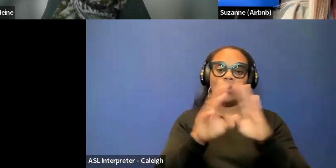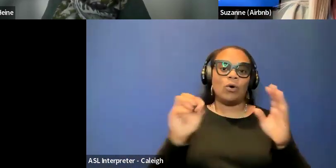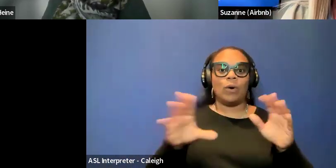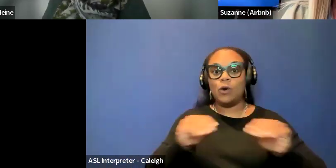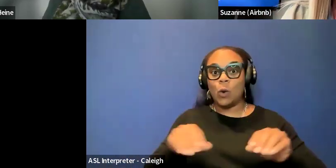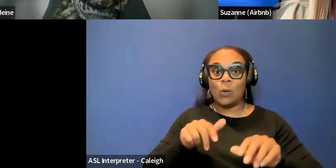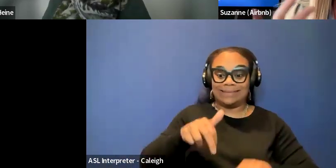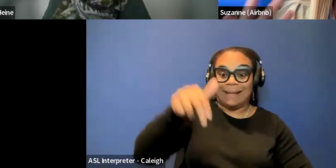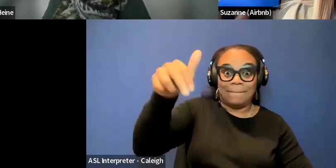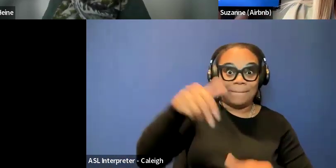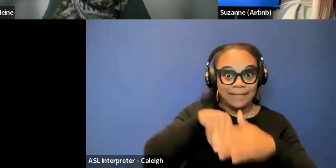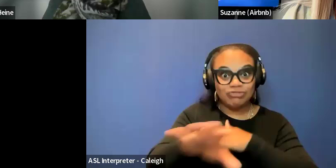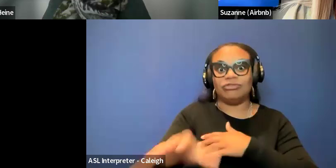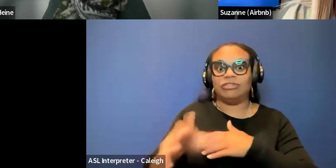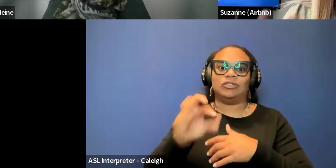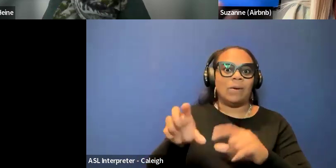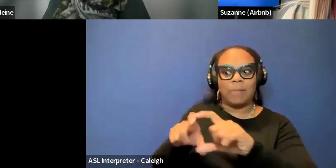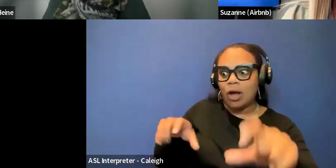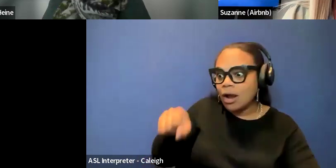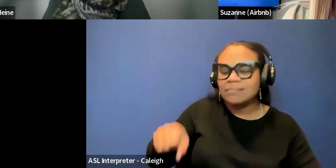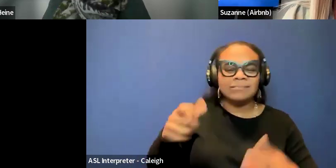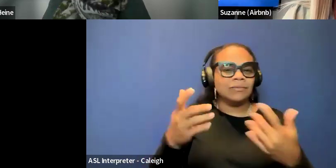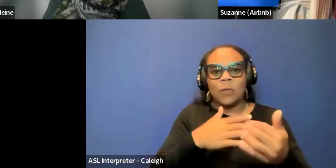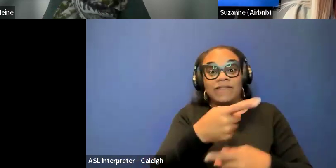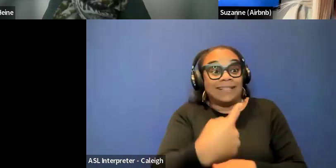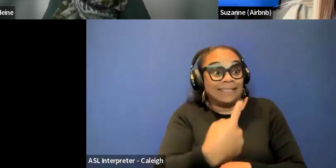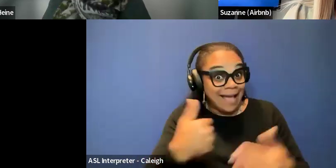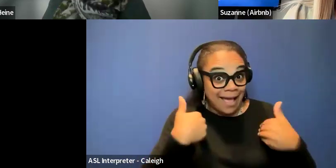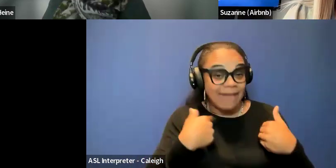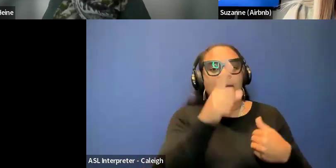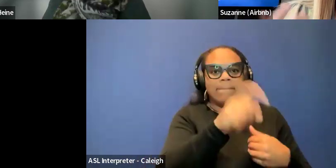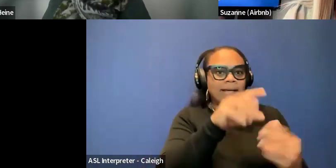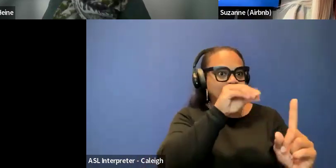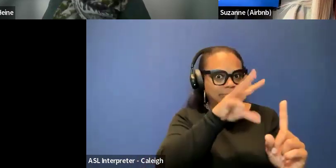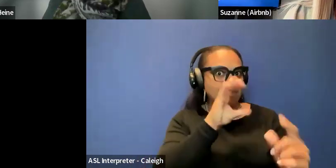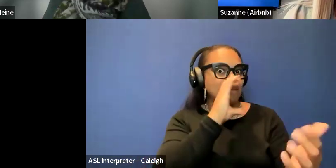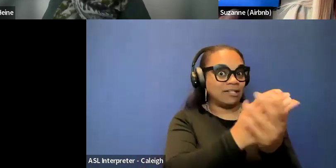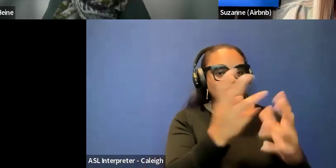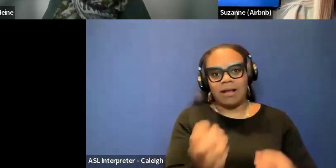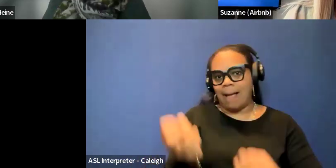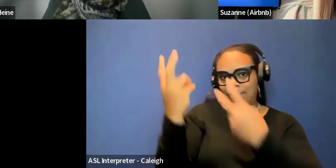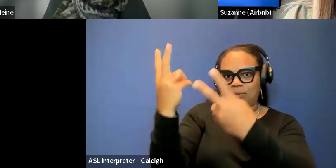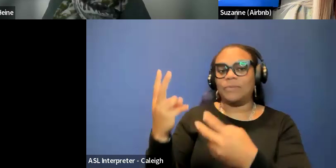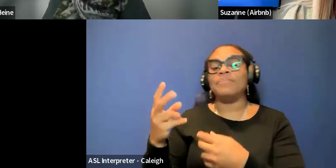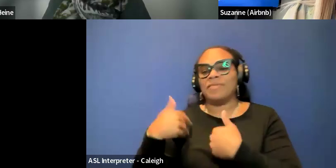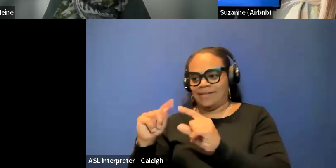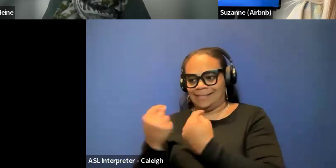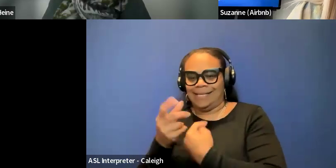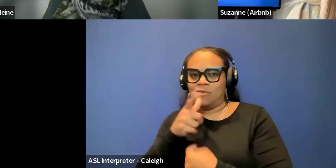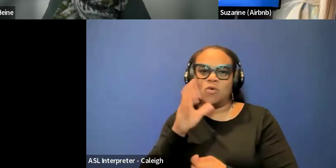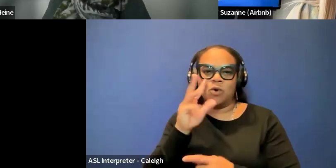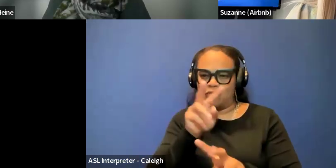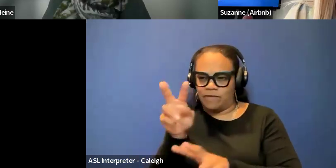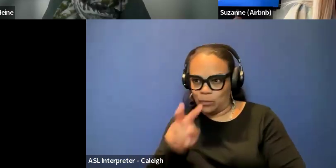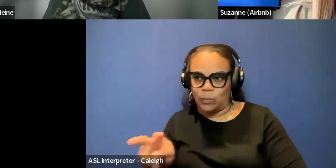to upload a photo of it. This photo goes through a review process where we have a team of trained agents that review these photos against